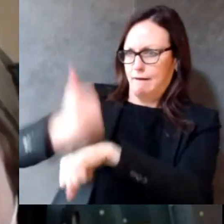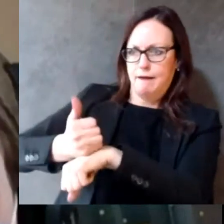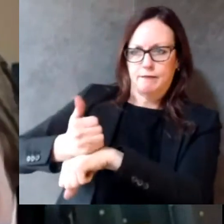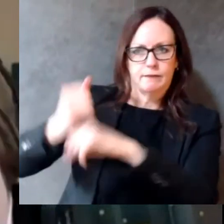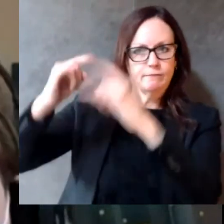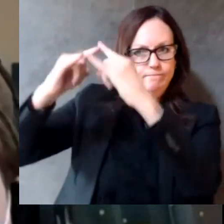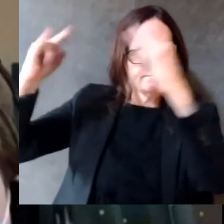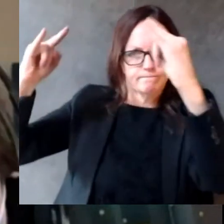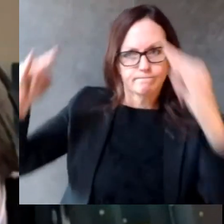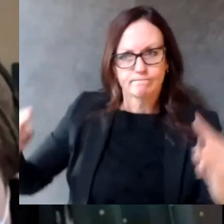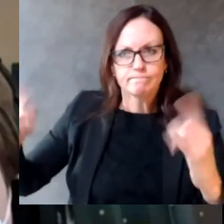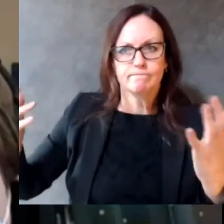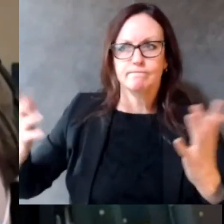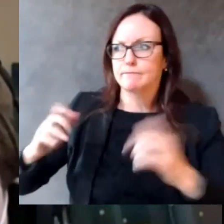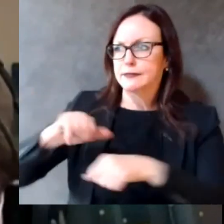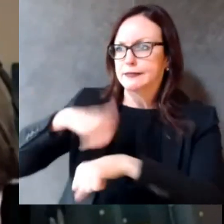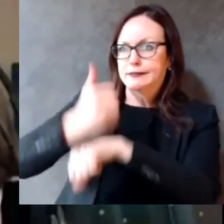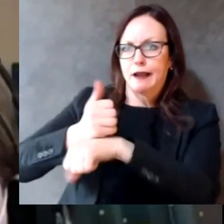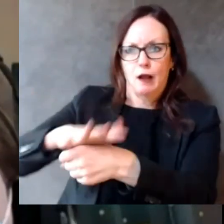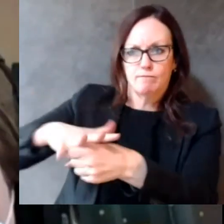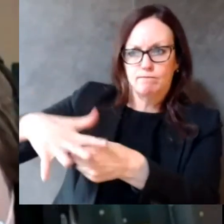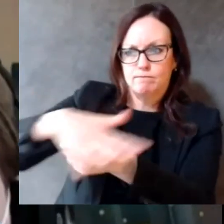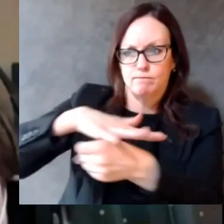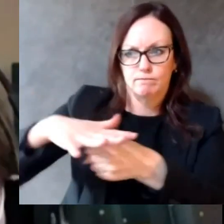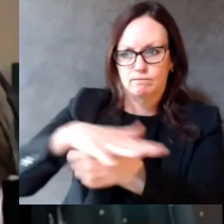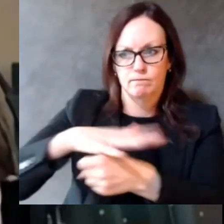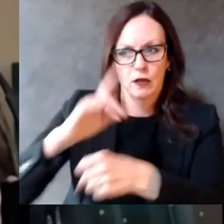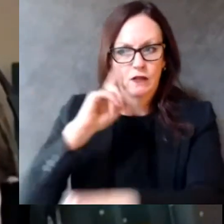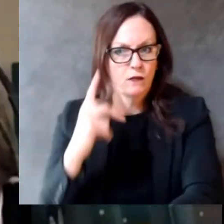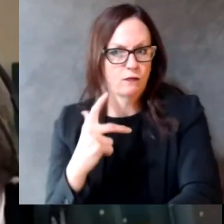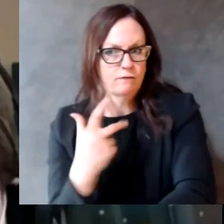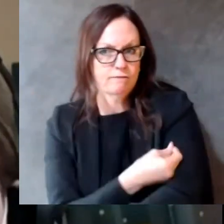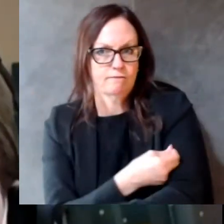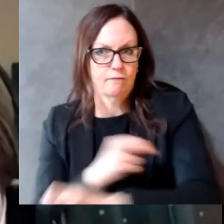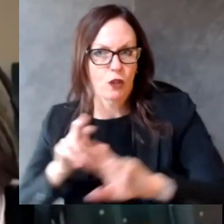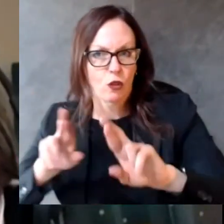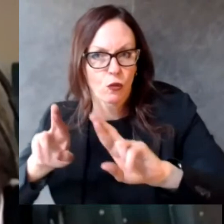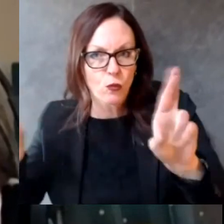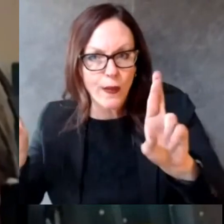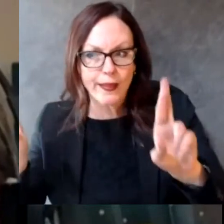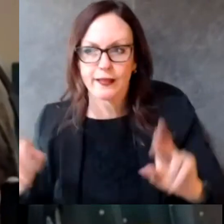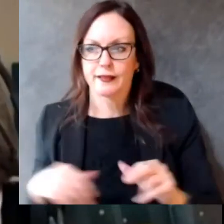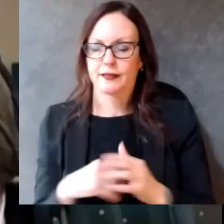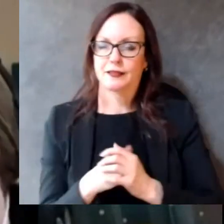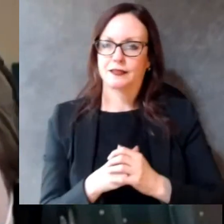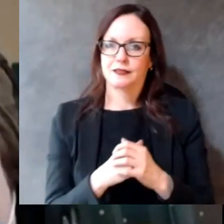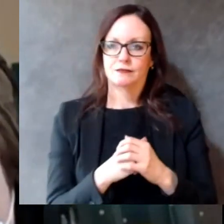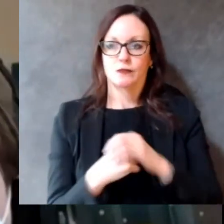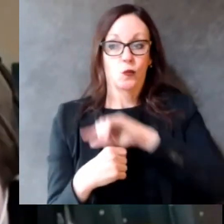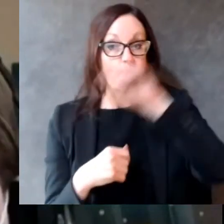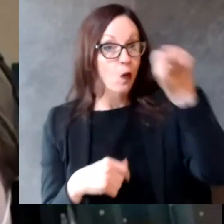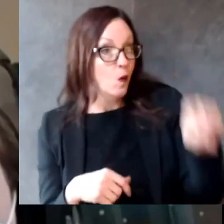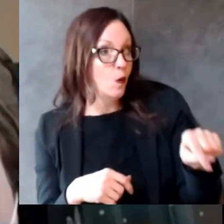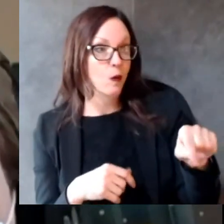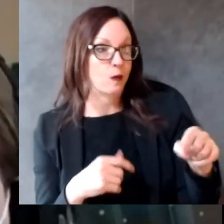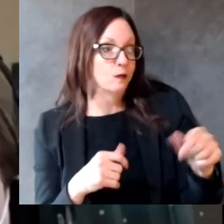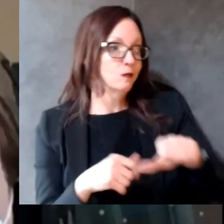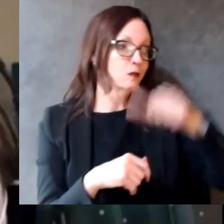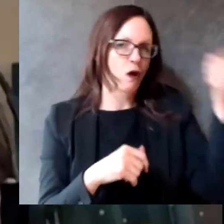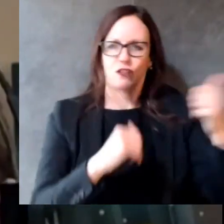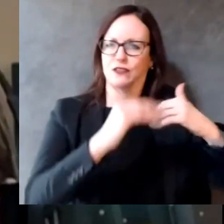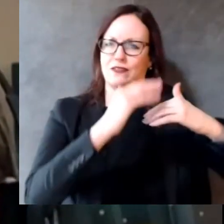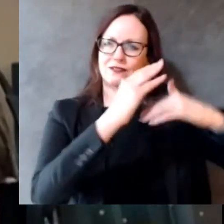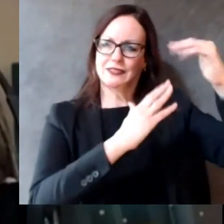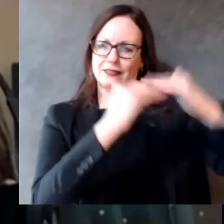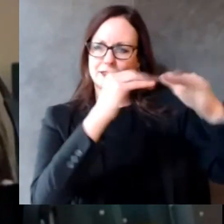either vaccinate at school, or in some cases, schools have looked at busing children to a